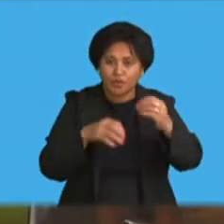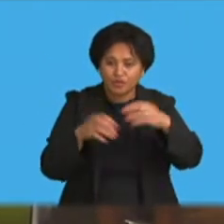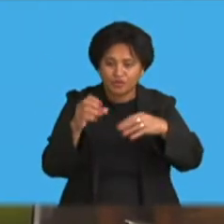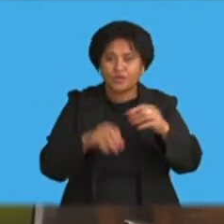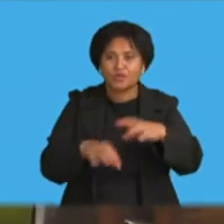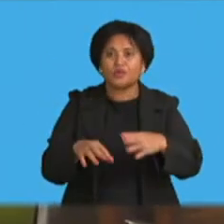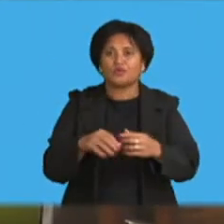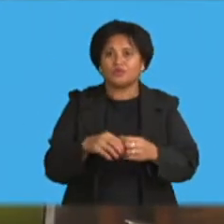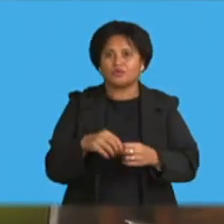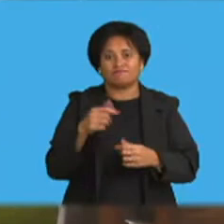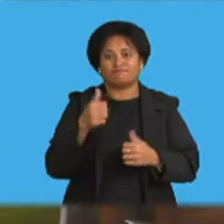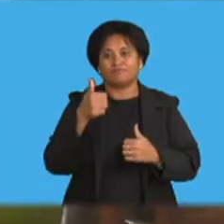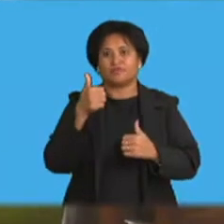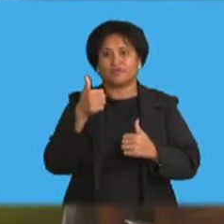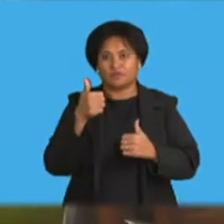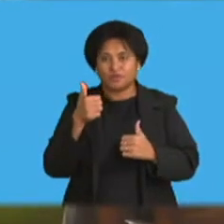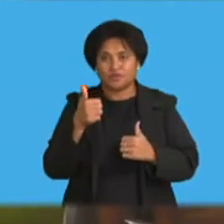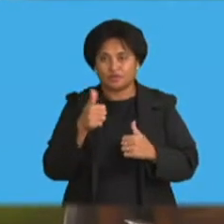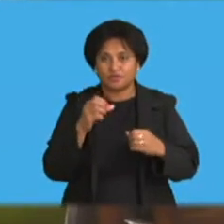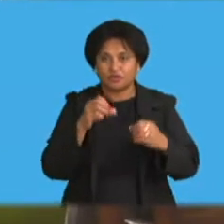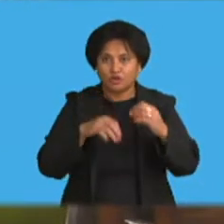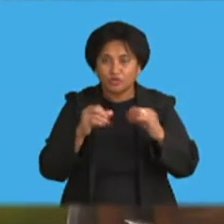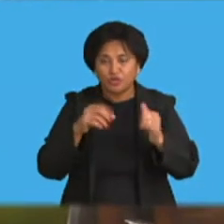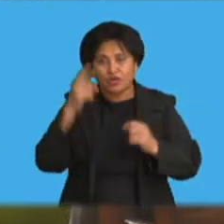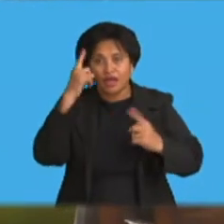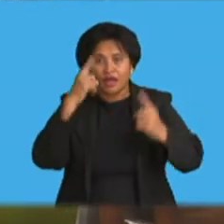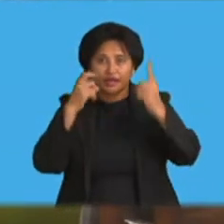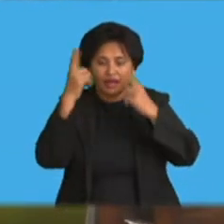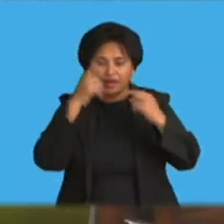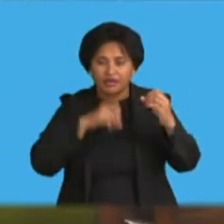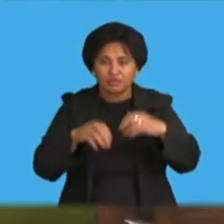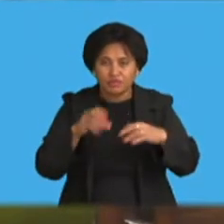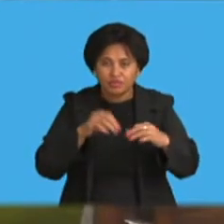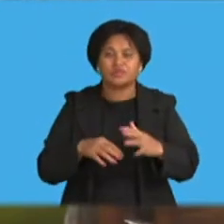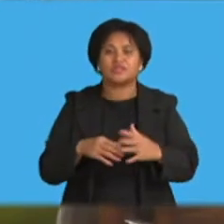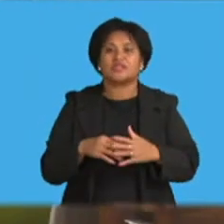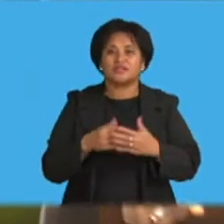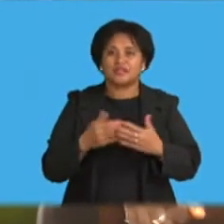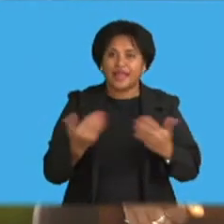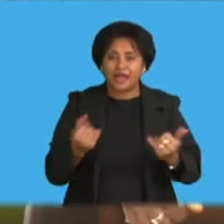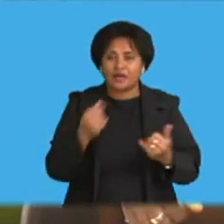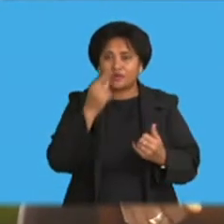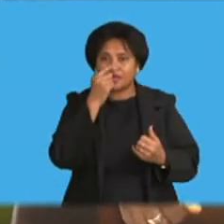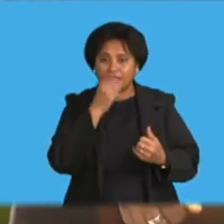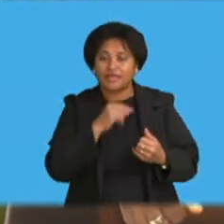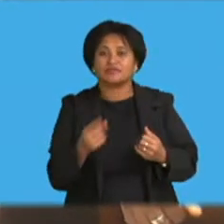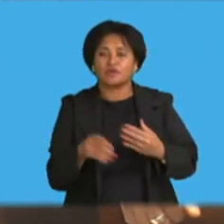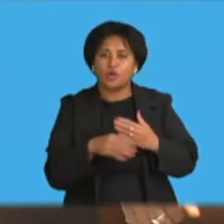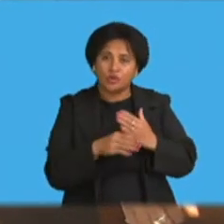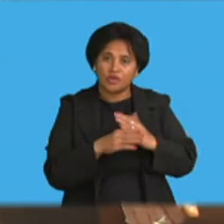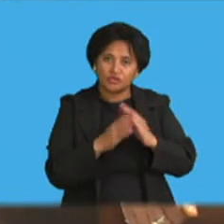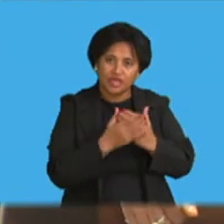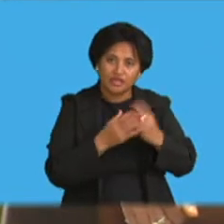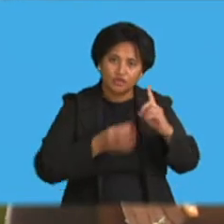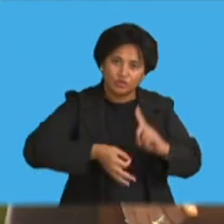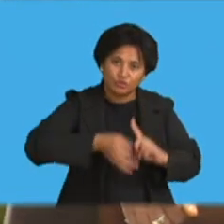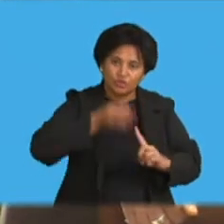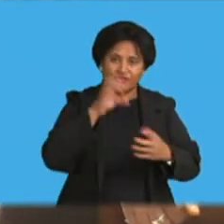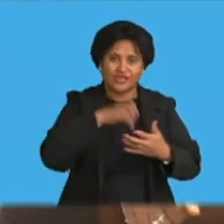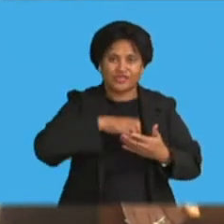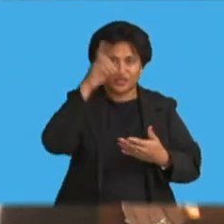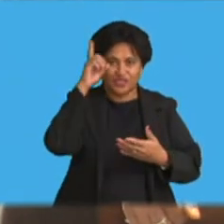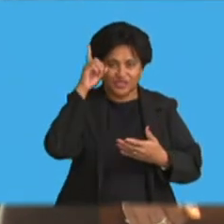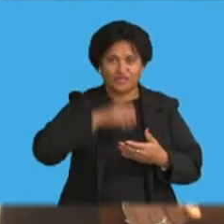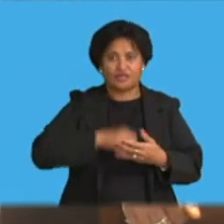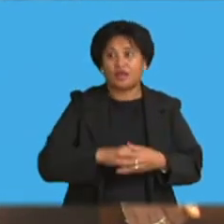work, and is a clear example of how influential and impactful the Commonwealth can be in furthering access to education. Madam Speaker, at the end of the